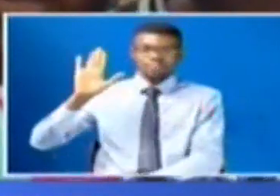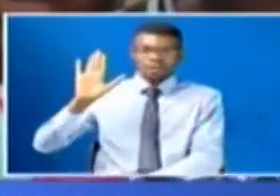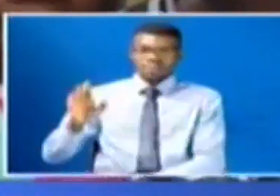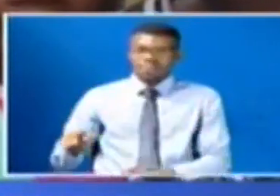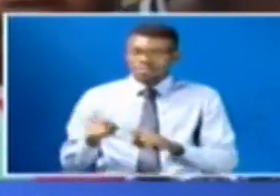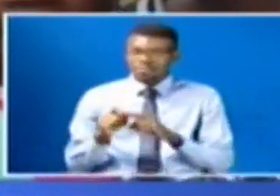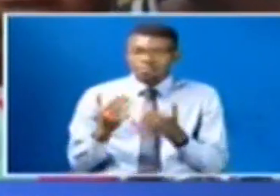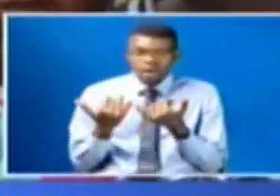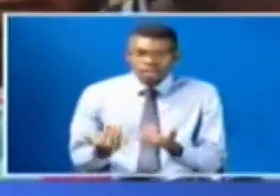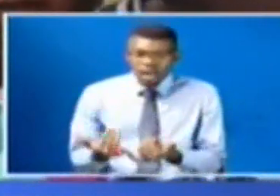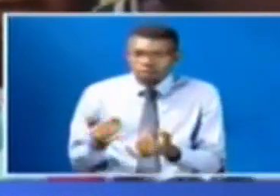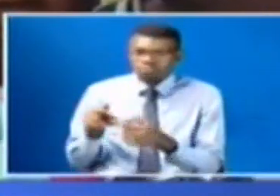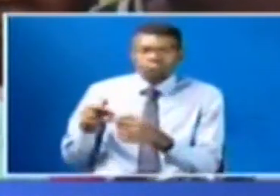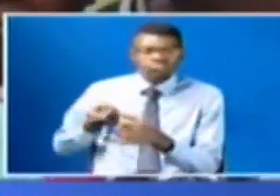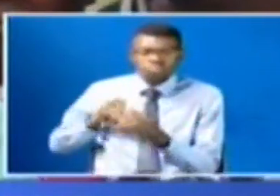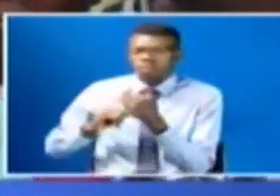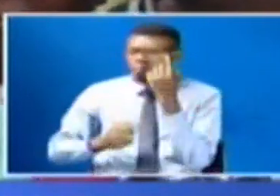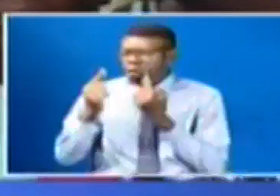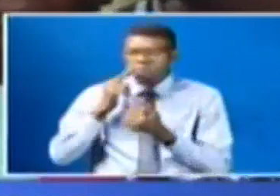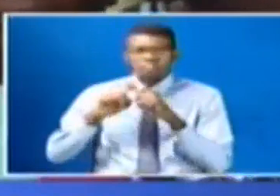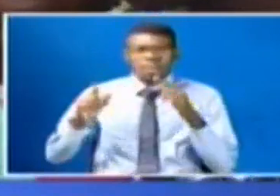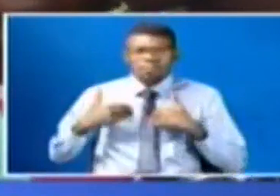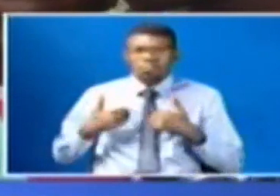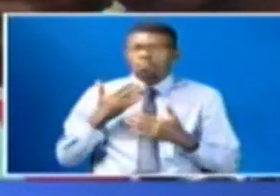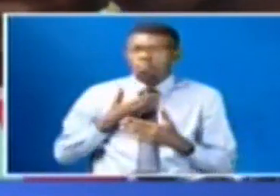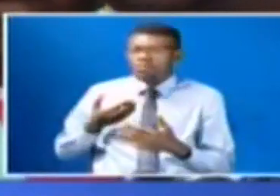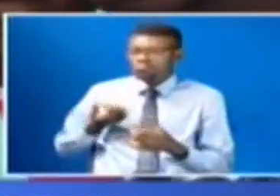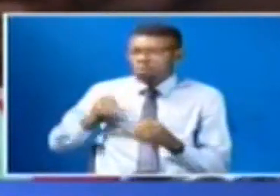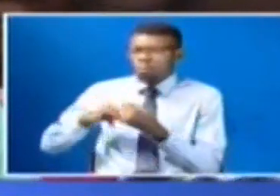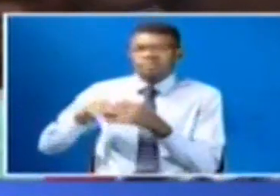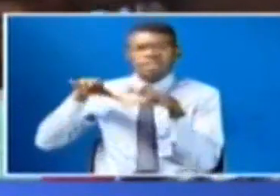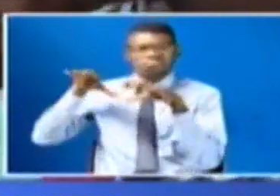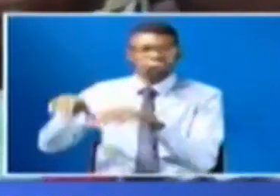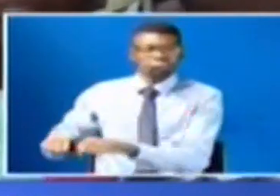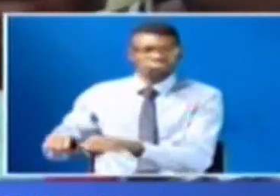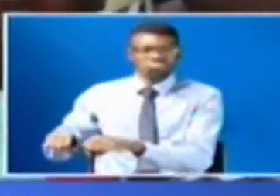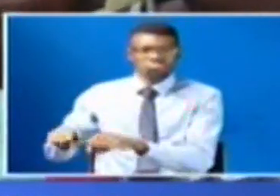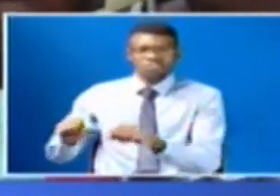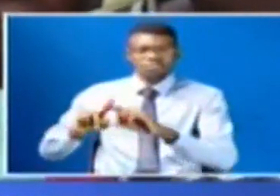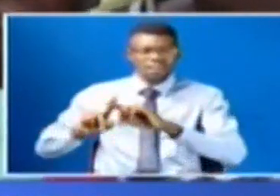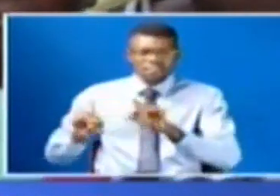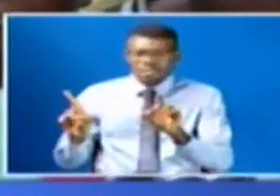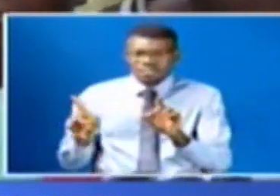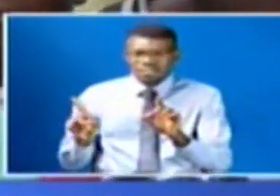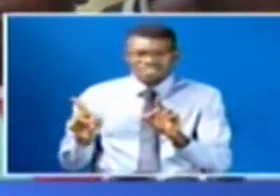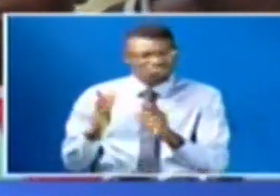And you know, right now as she is mourning, people are already talking about inheriting her even before,